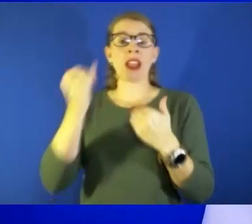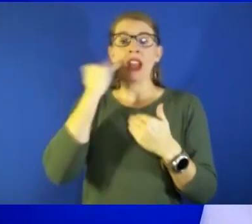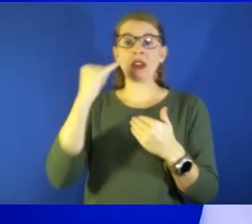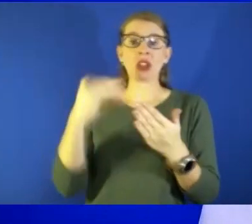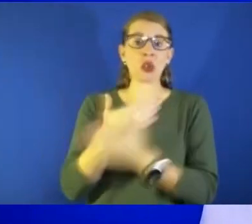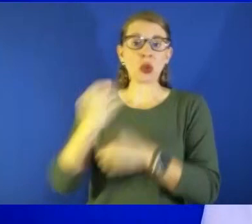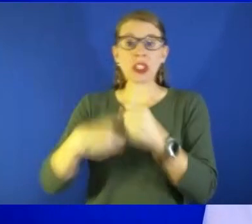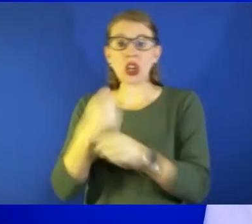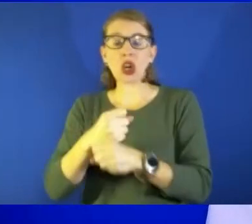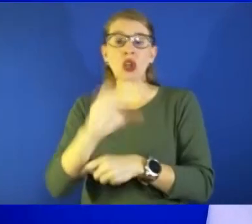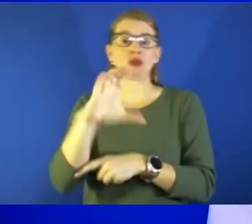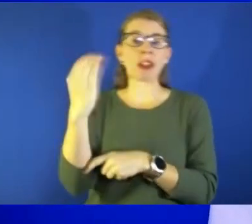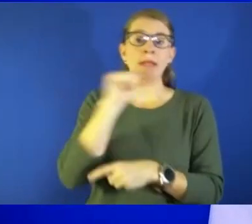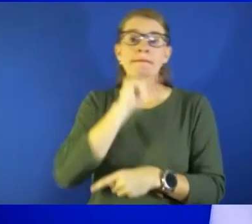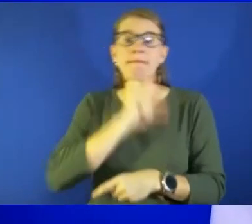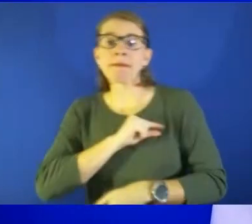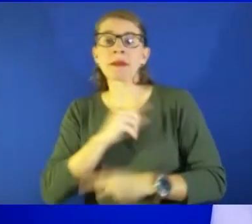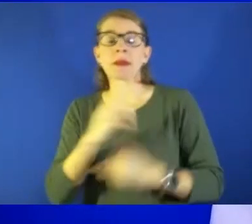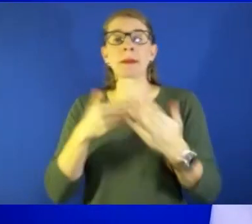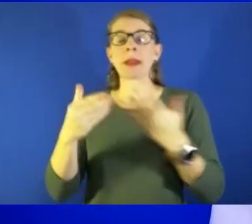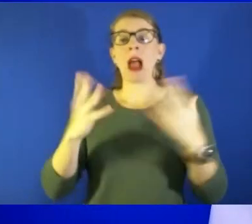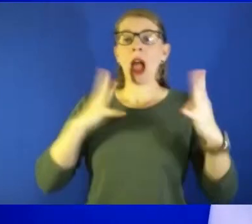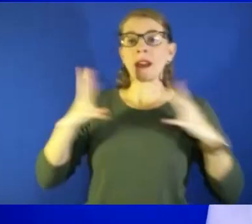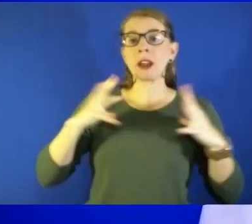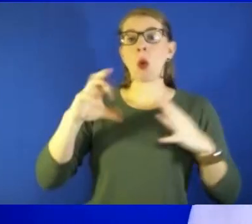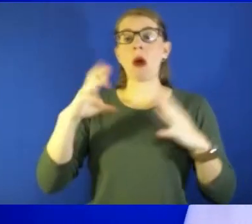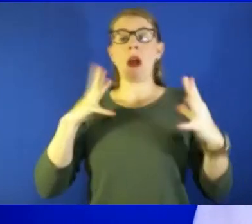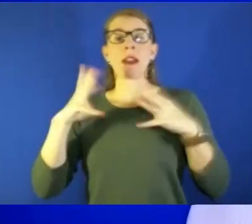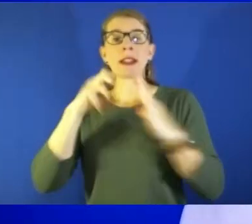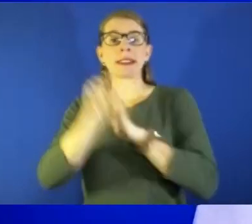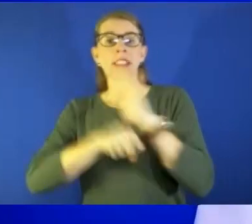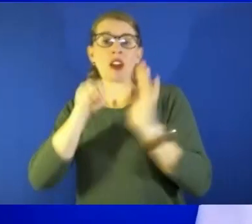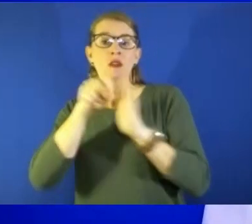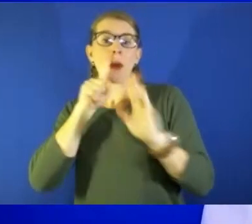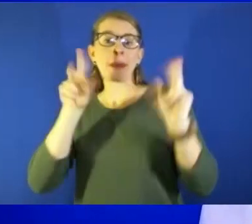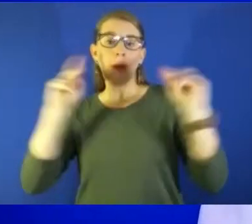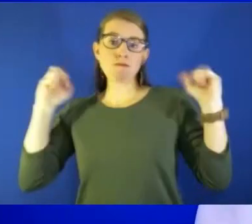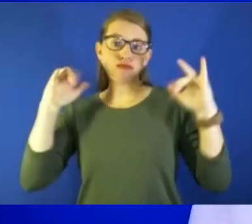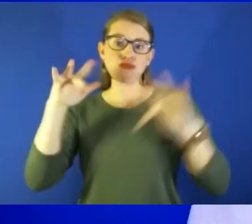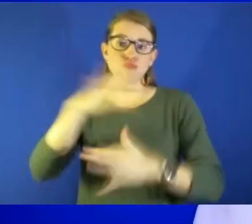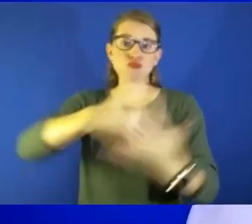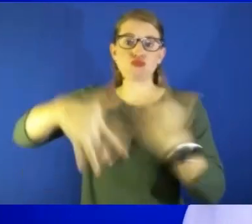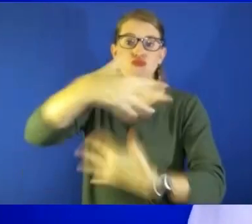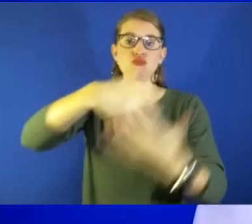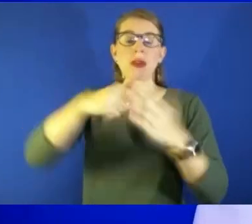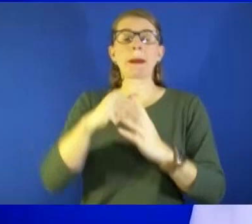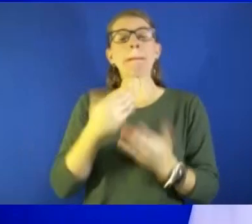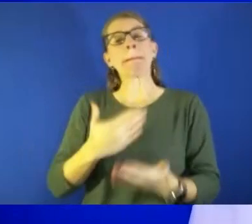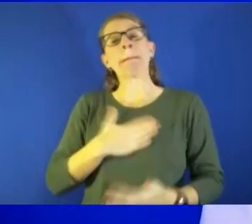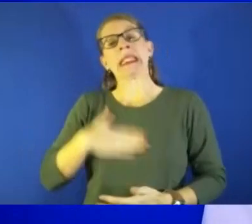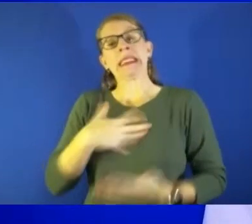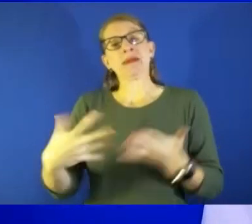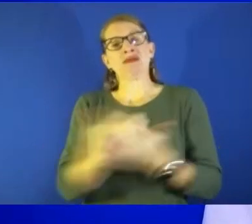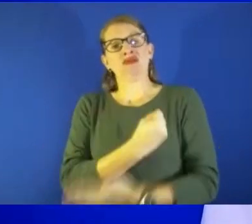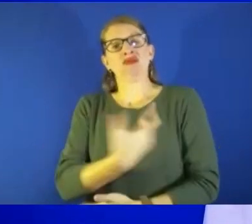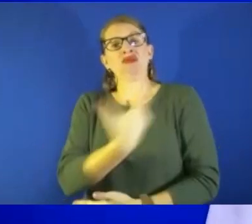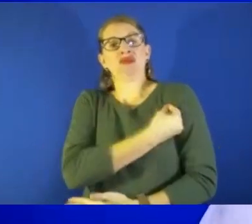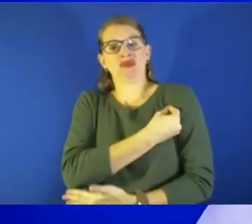any of those holidays or holiday seasons for group gatherings. Please go get vaccinated and really keep everybody in those gatherings